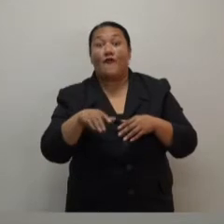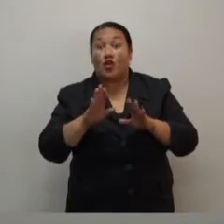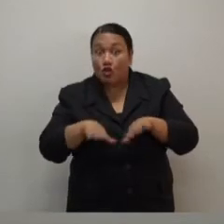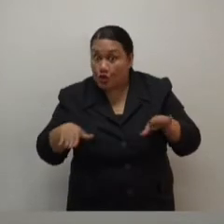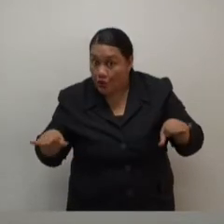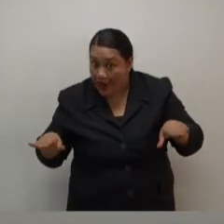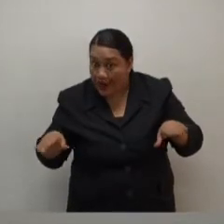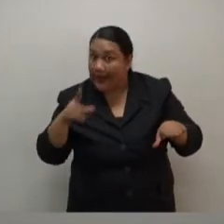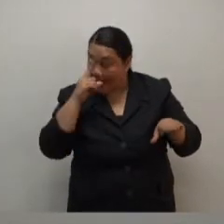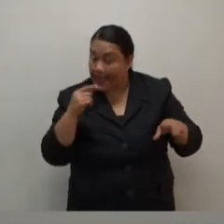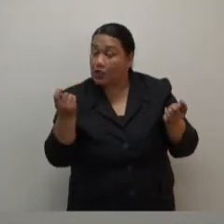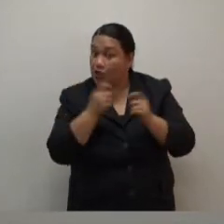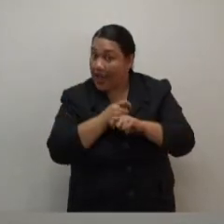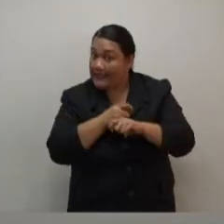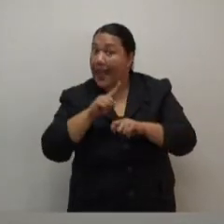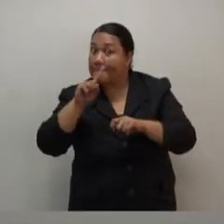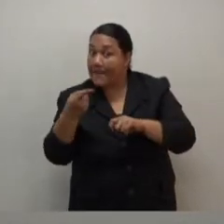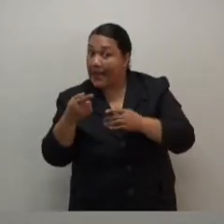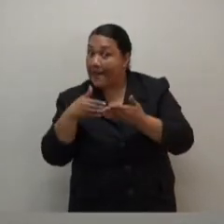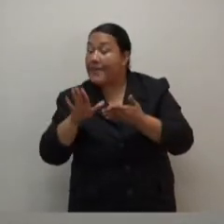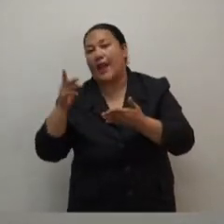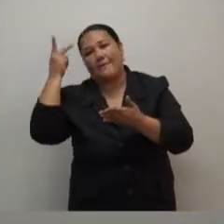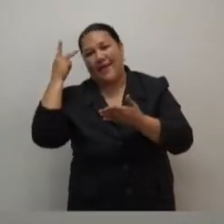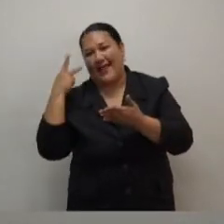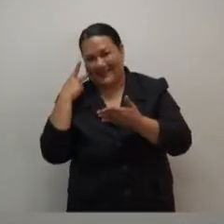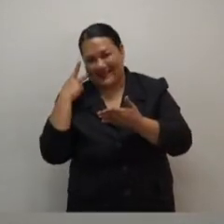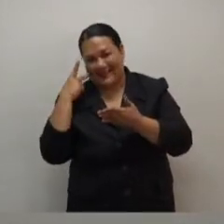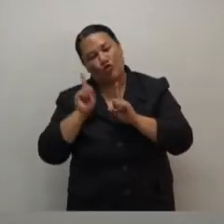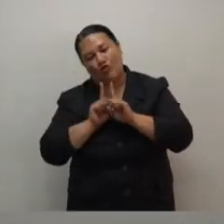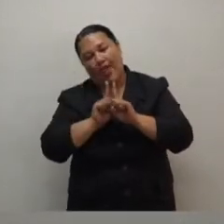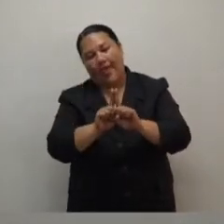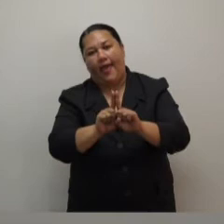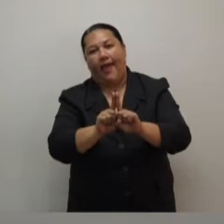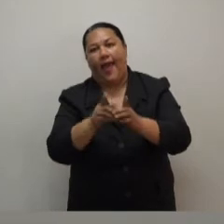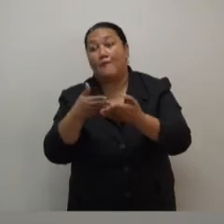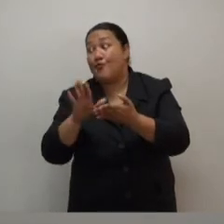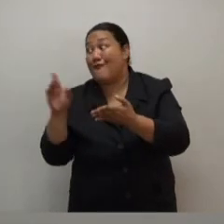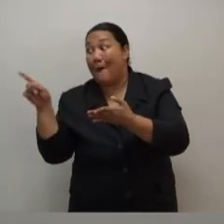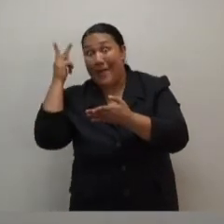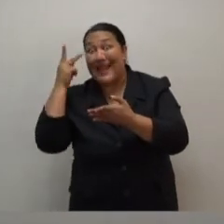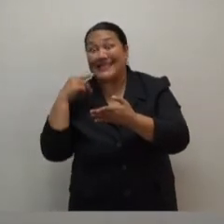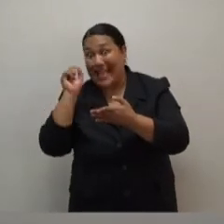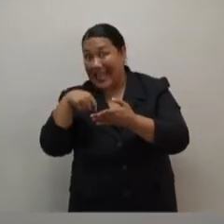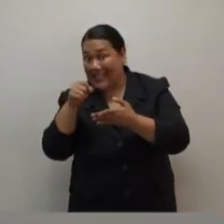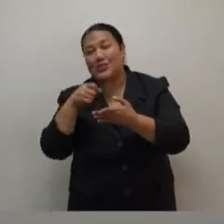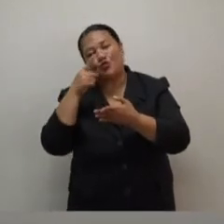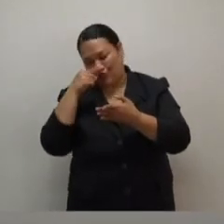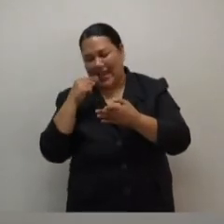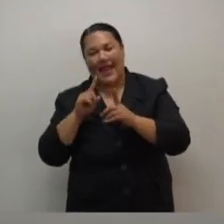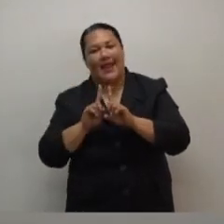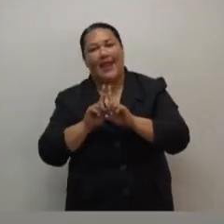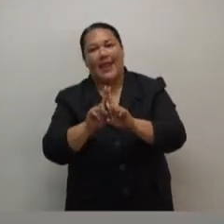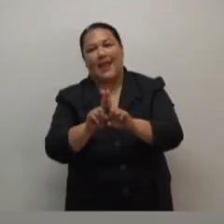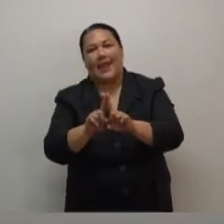changed also, but only if both the parents consent for the name change. However, in the event that